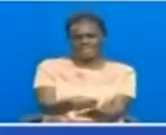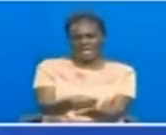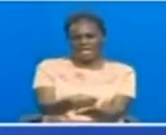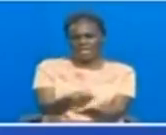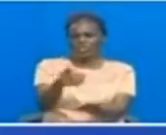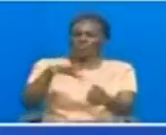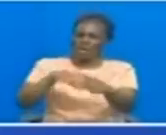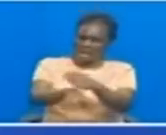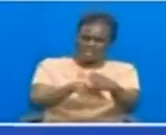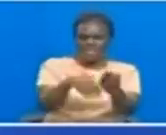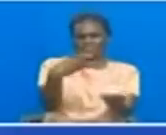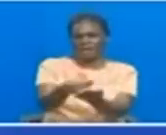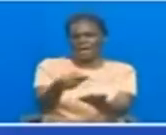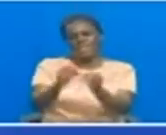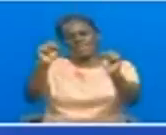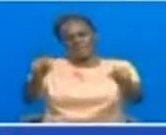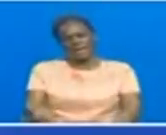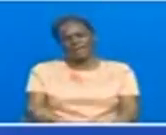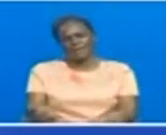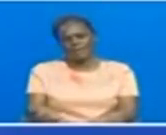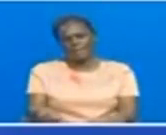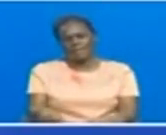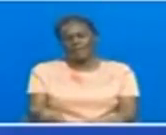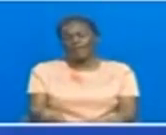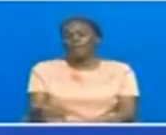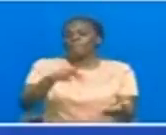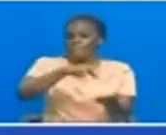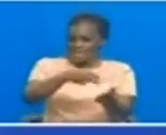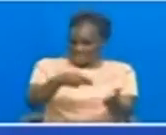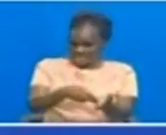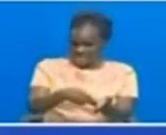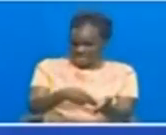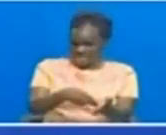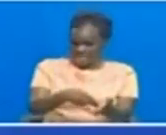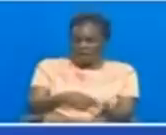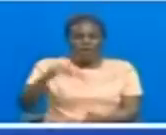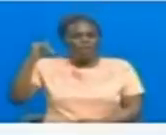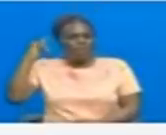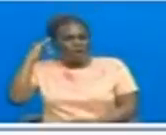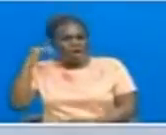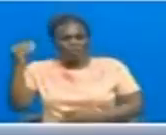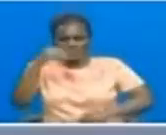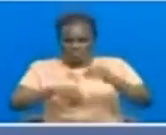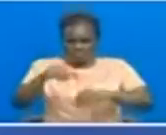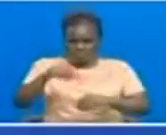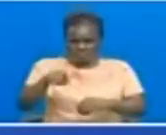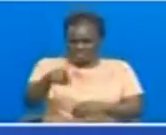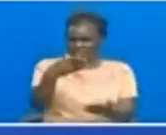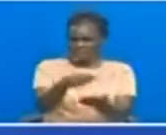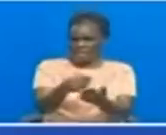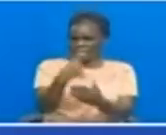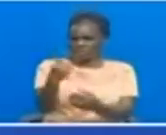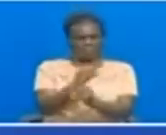your financial instructions. I mean, financial information. Exactly. So, in short, we are also saying it's a mobile revolution is not only touching the